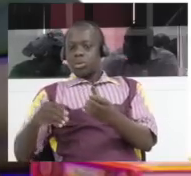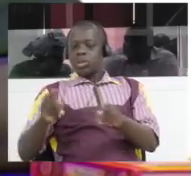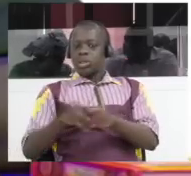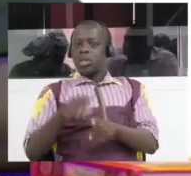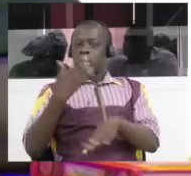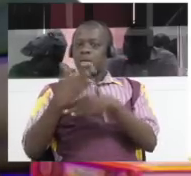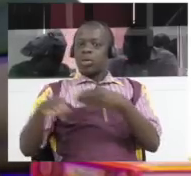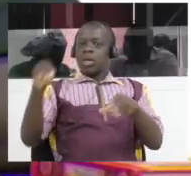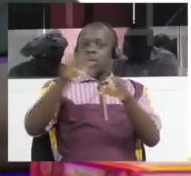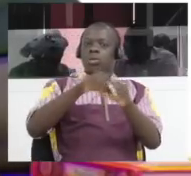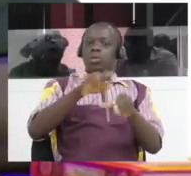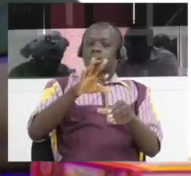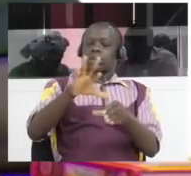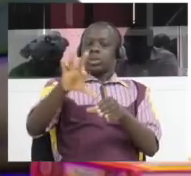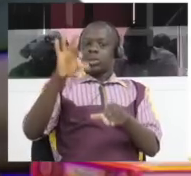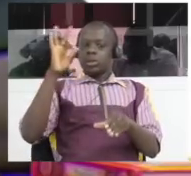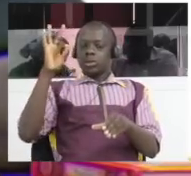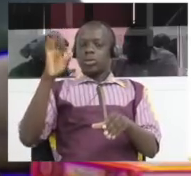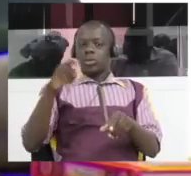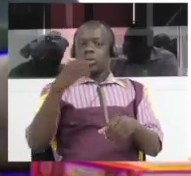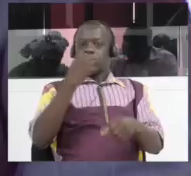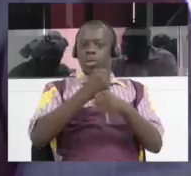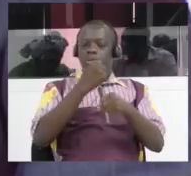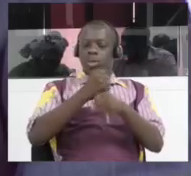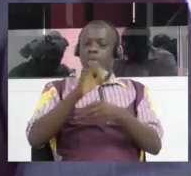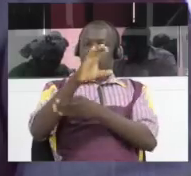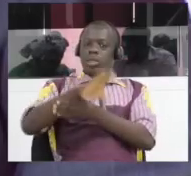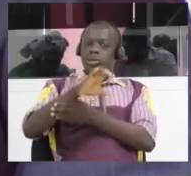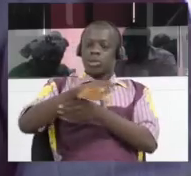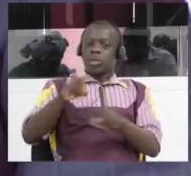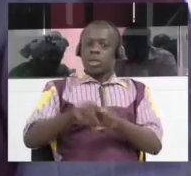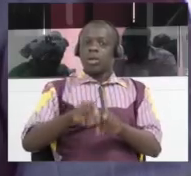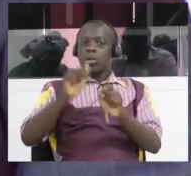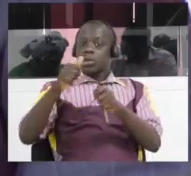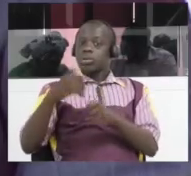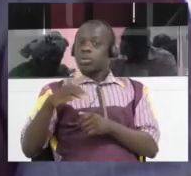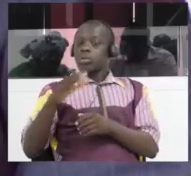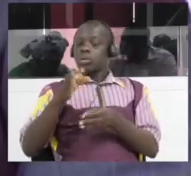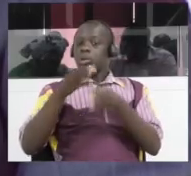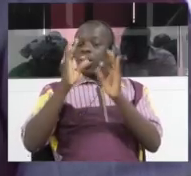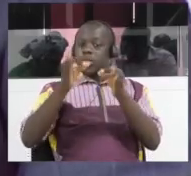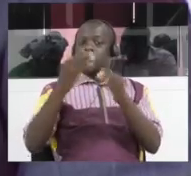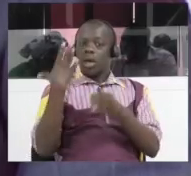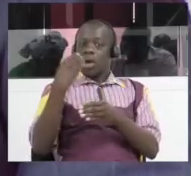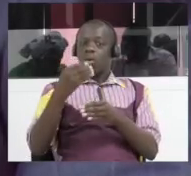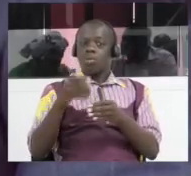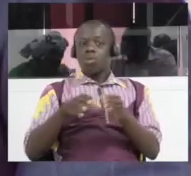and important decision like the setting up of a council. Can you tell us how he described the